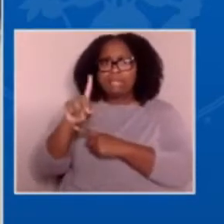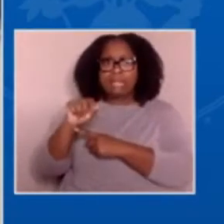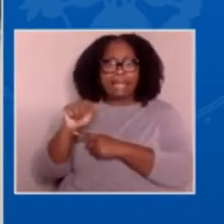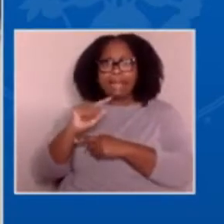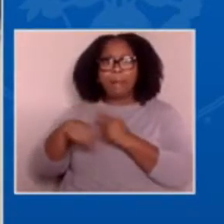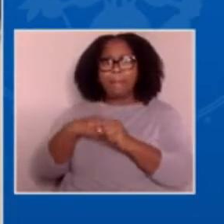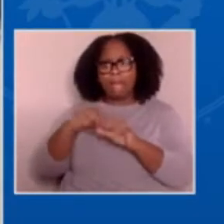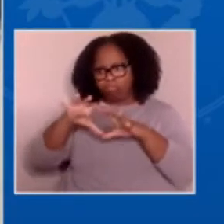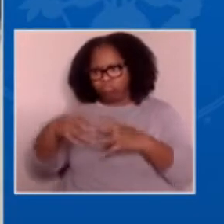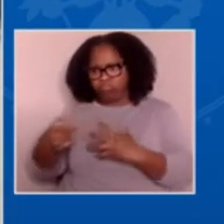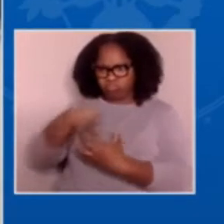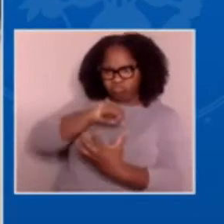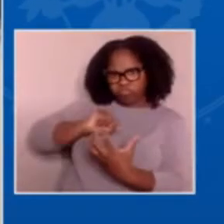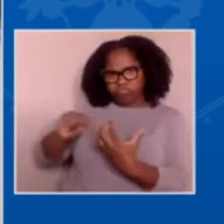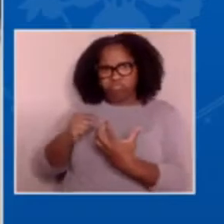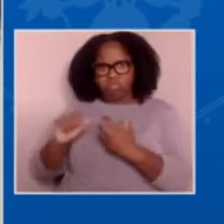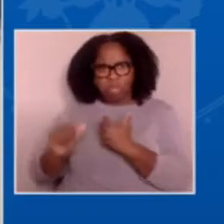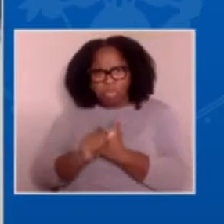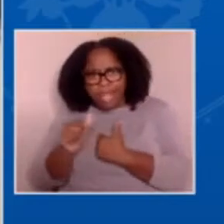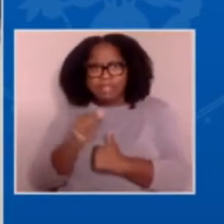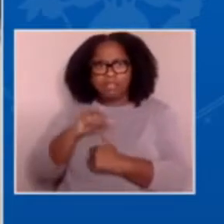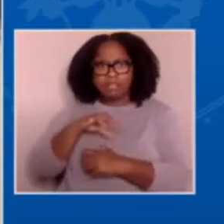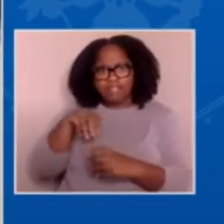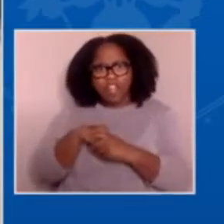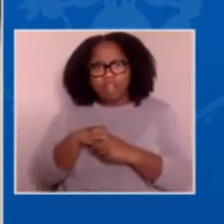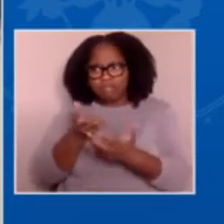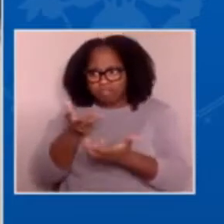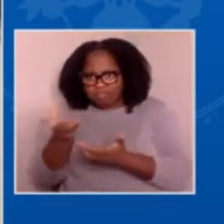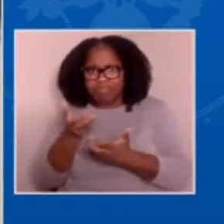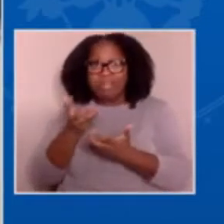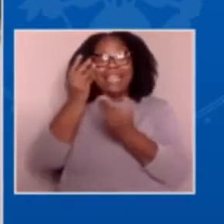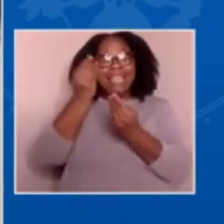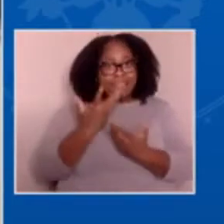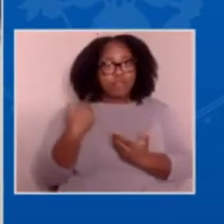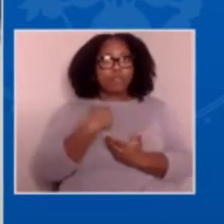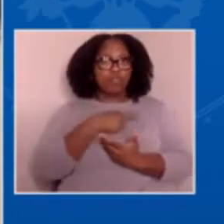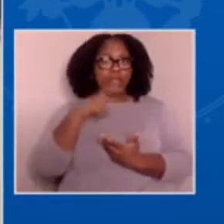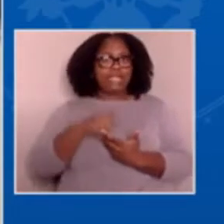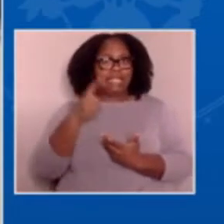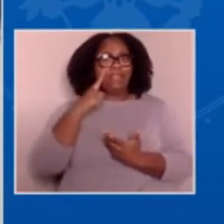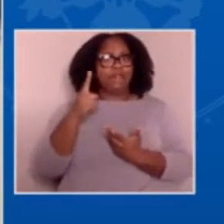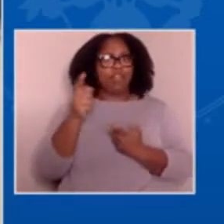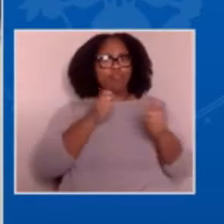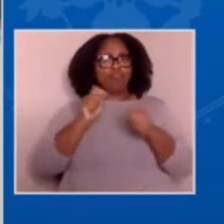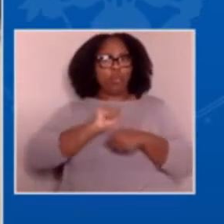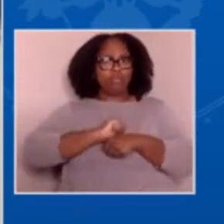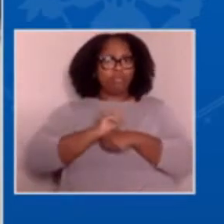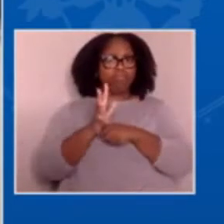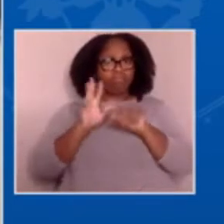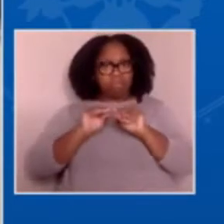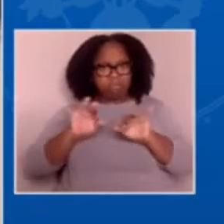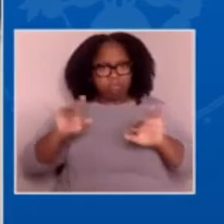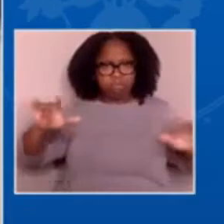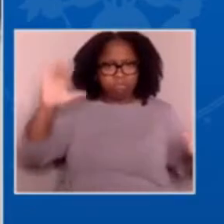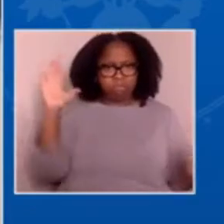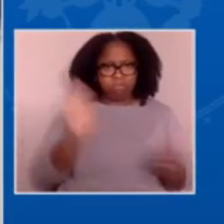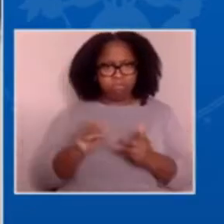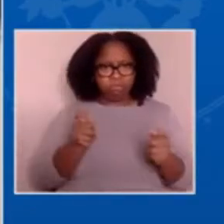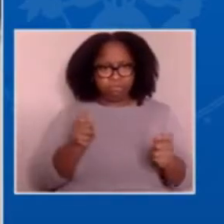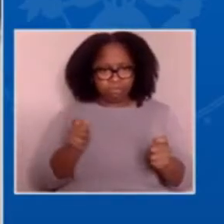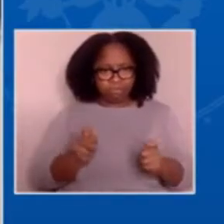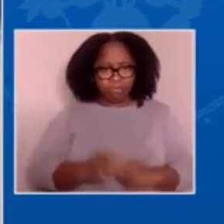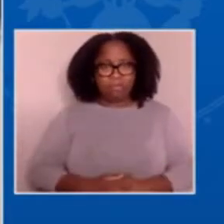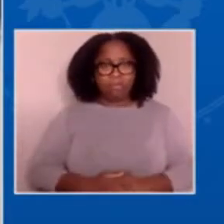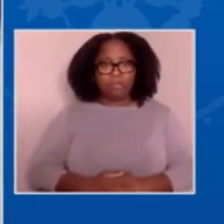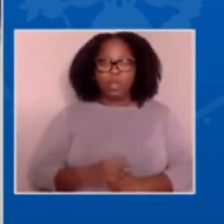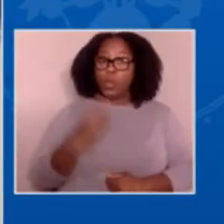the world our engagements around the world and information we need to get the pandemic under control on Wednesday uh the president-elect met with